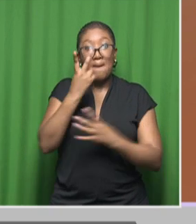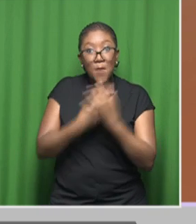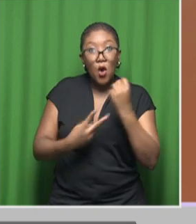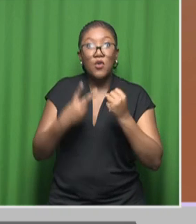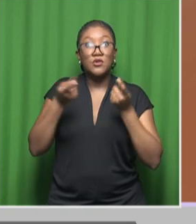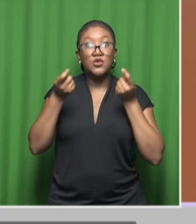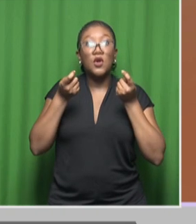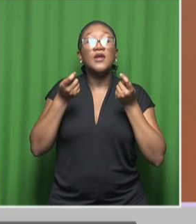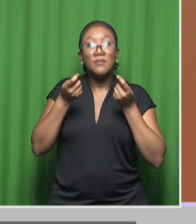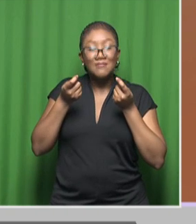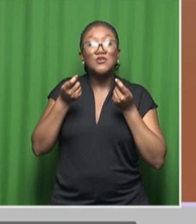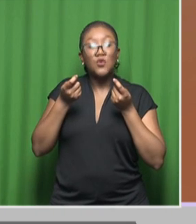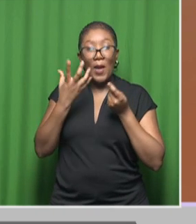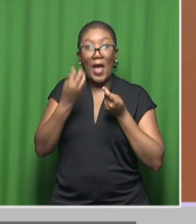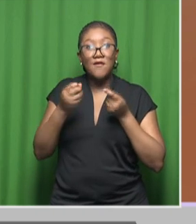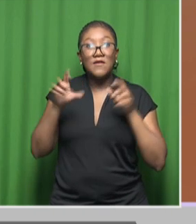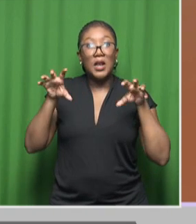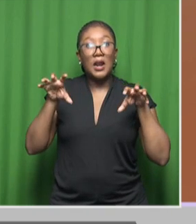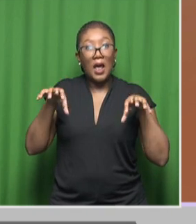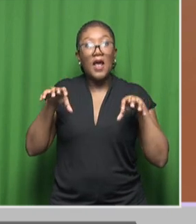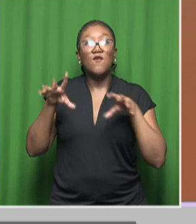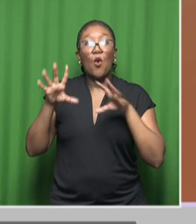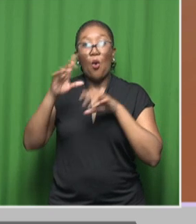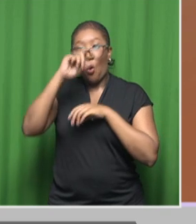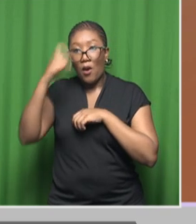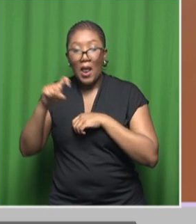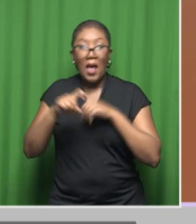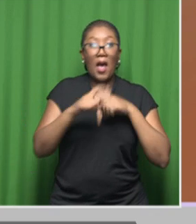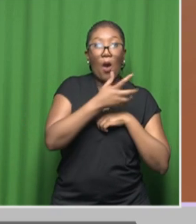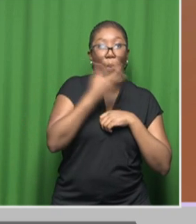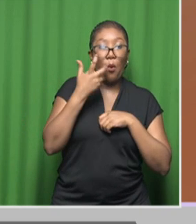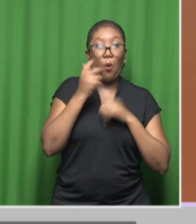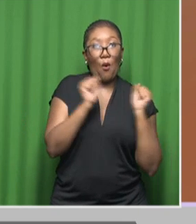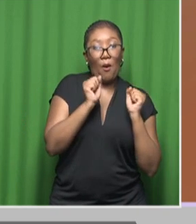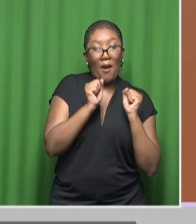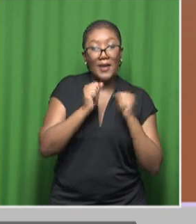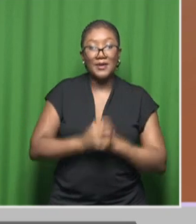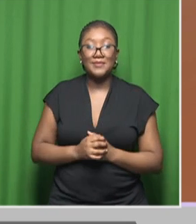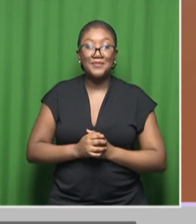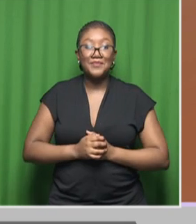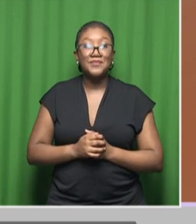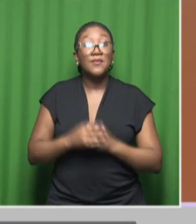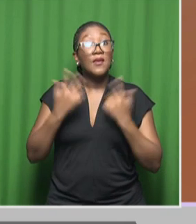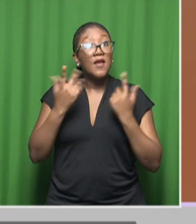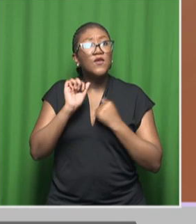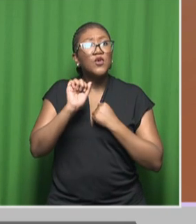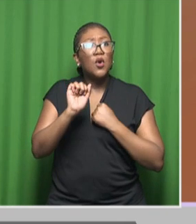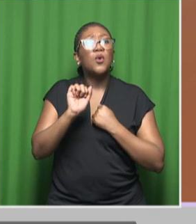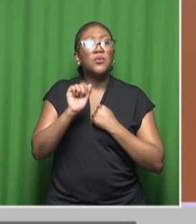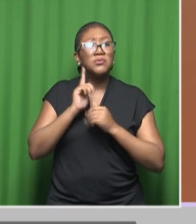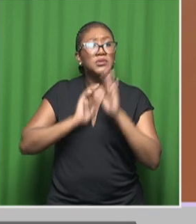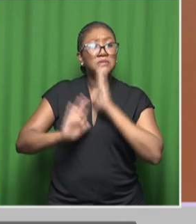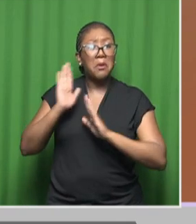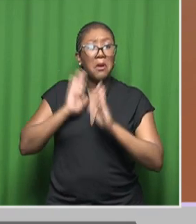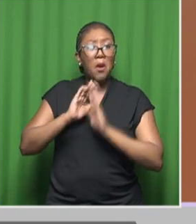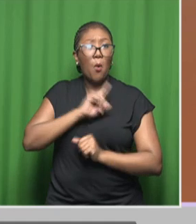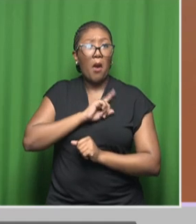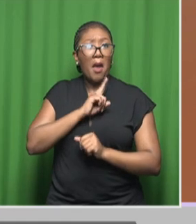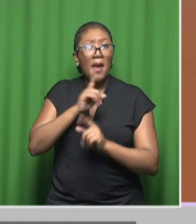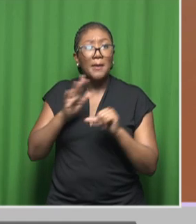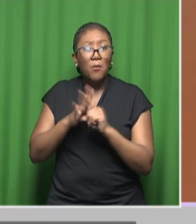clothing options to choose from. Oh, got you. Now, how long is the walkabout experience, and what's the aim of sharing the niceties of the